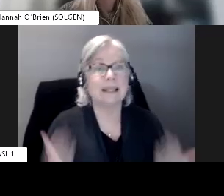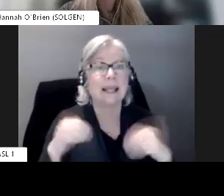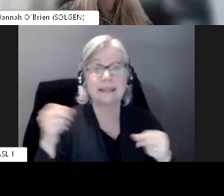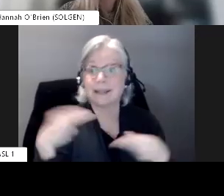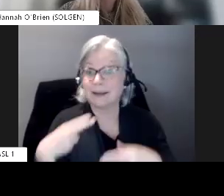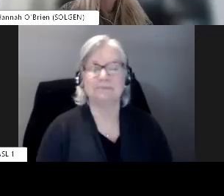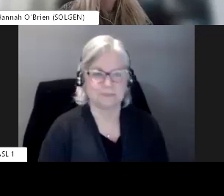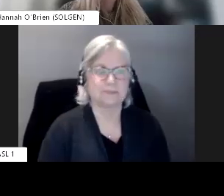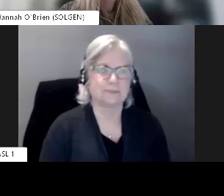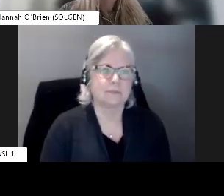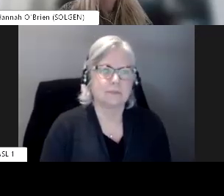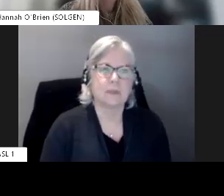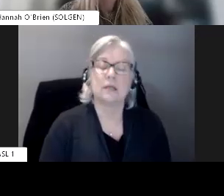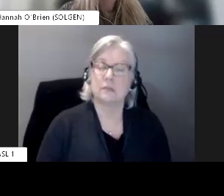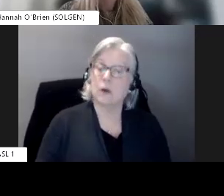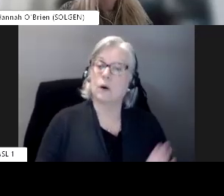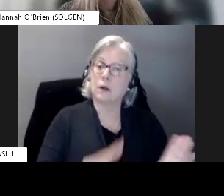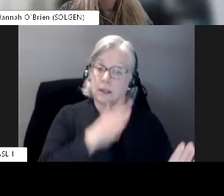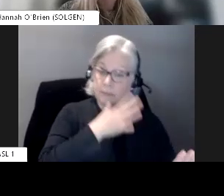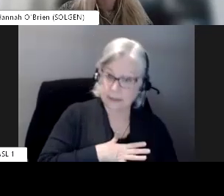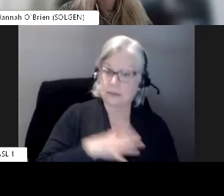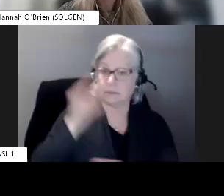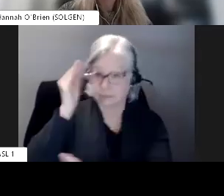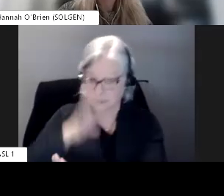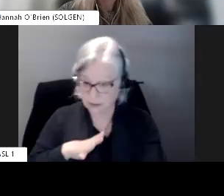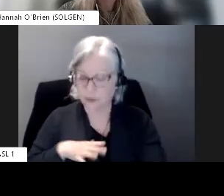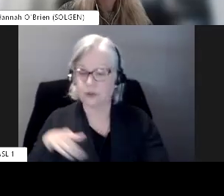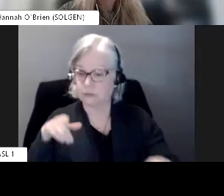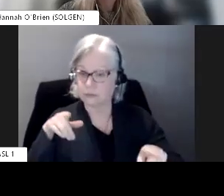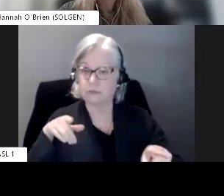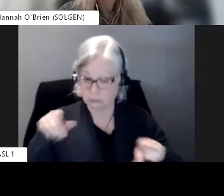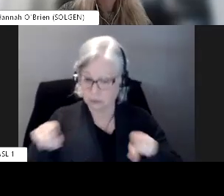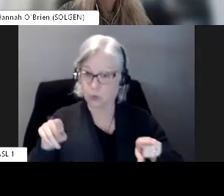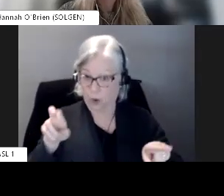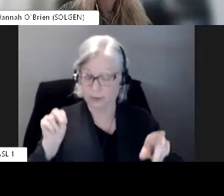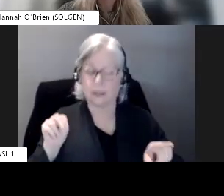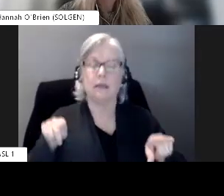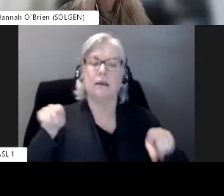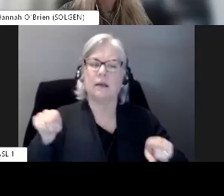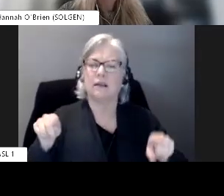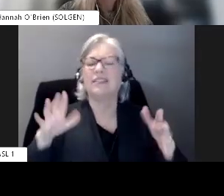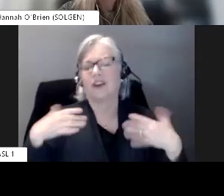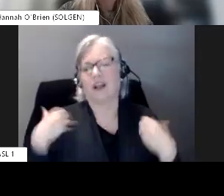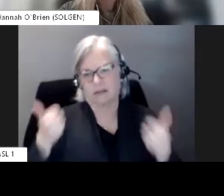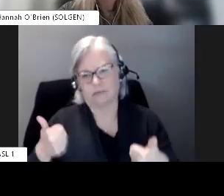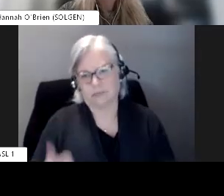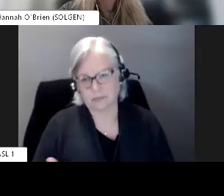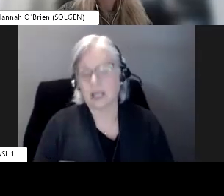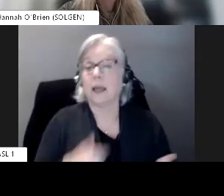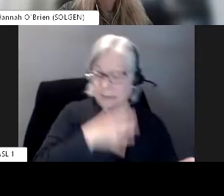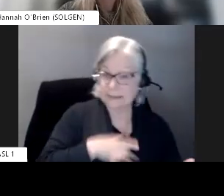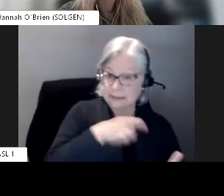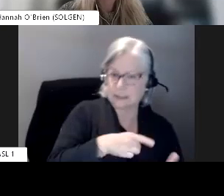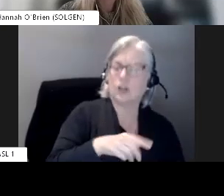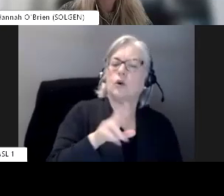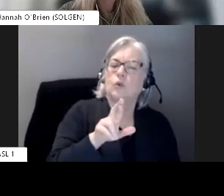As I mentioned, both Mr. and Mrs. Ryan struggled with various health issues. So Mrs. Ryan suffered from a rare